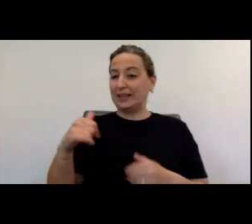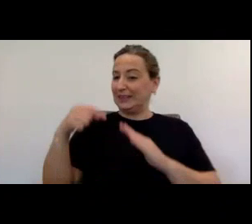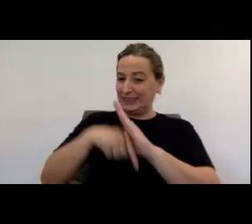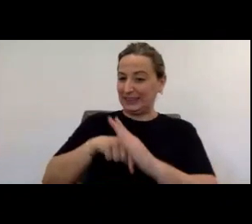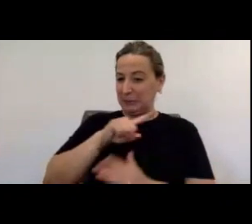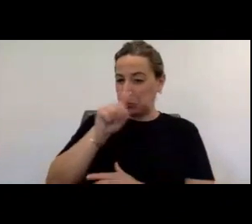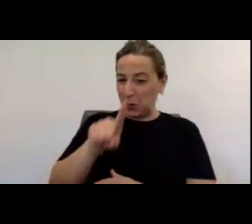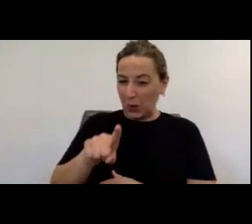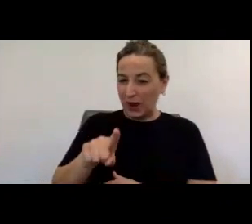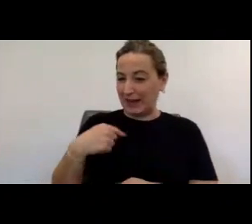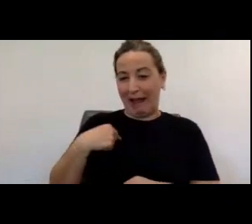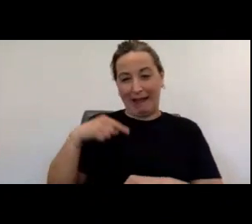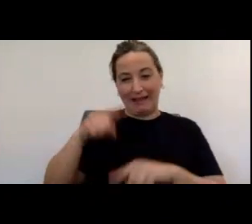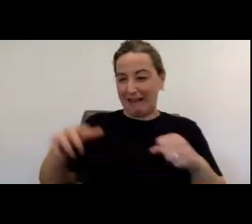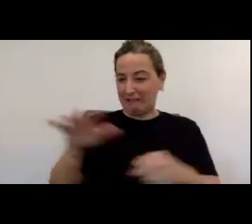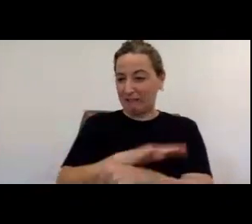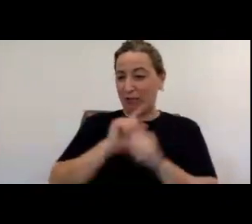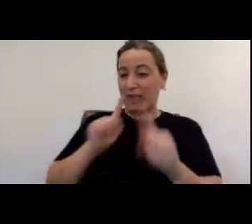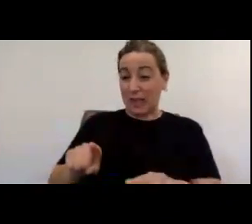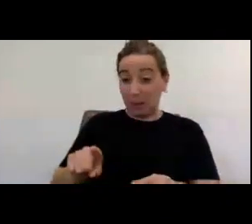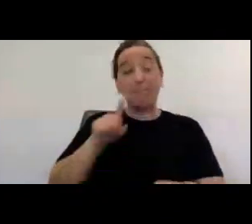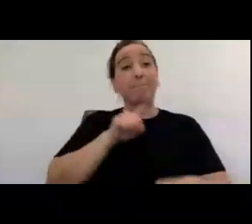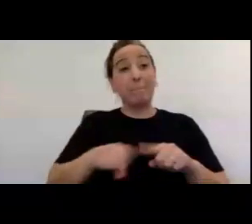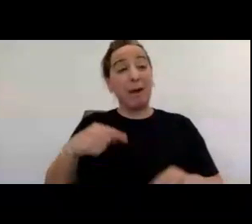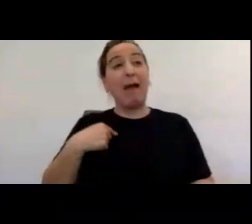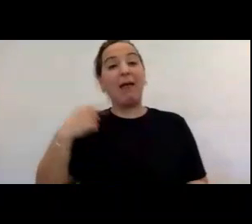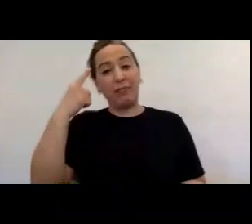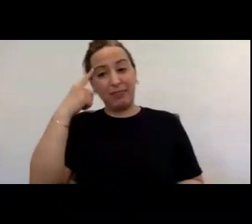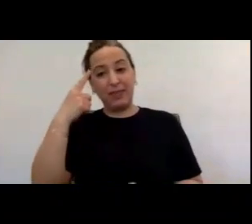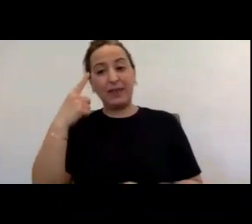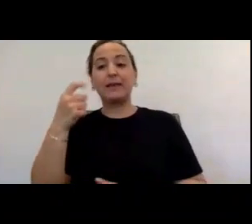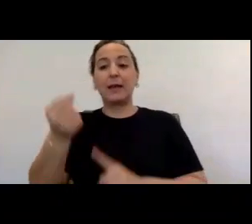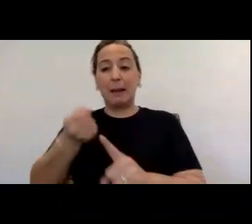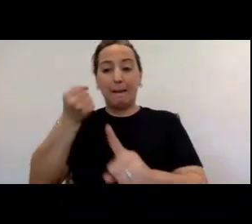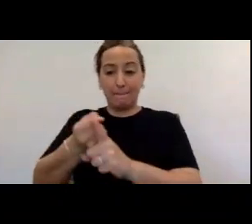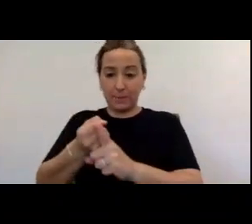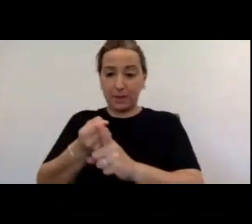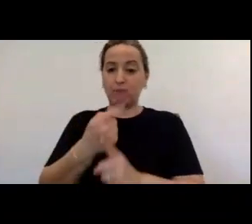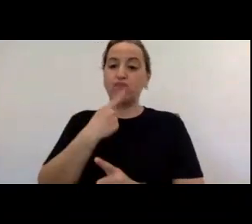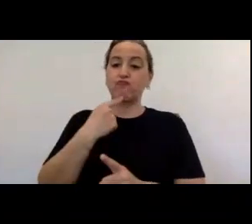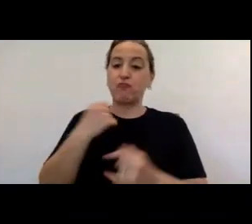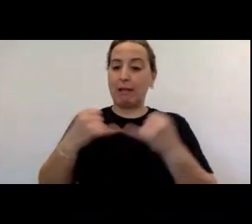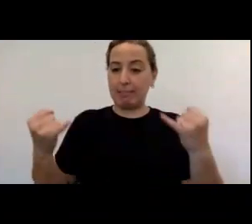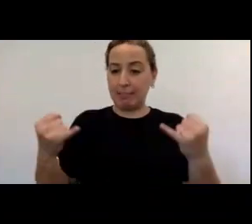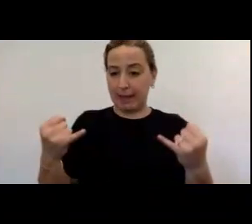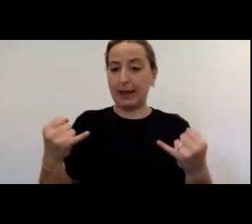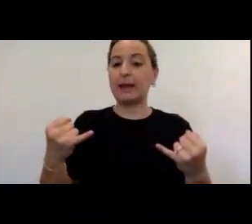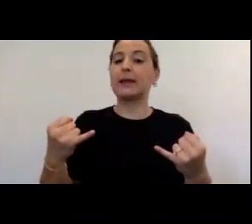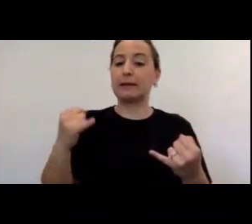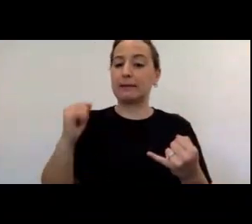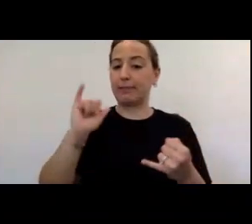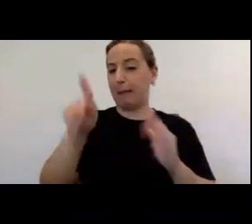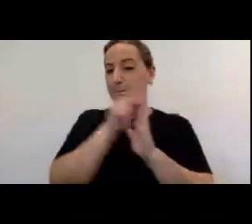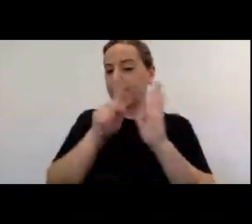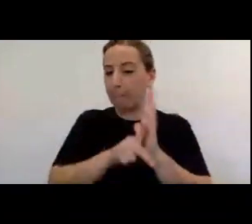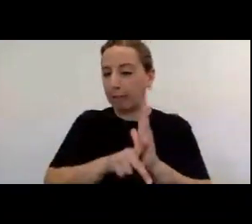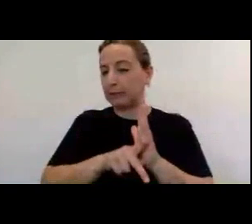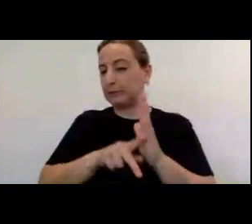answer it fully. But I do think that we see impacts of redlining and housing segregation, all of those policies and